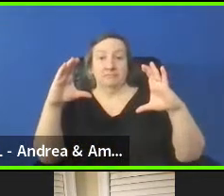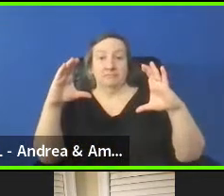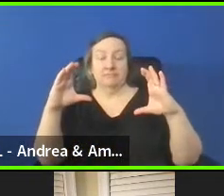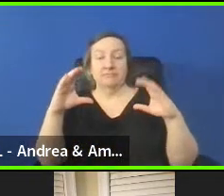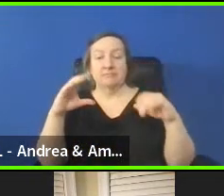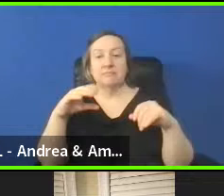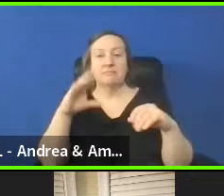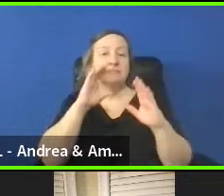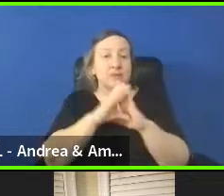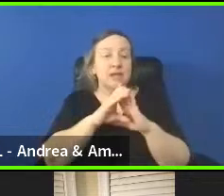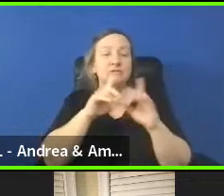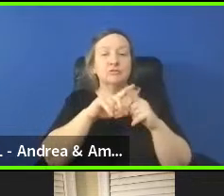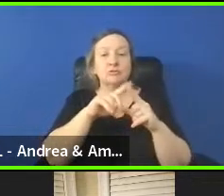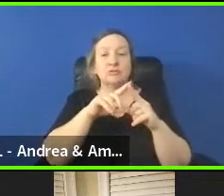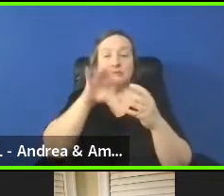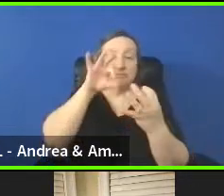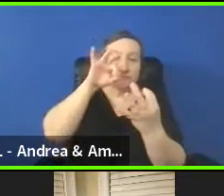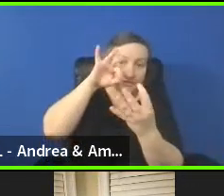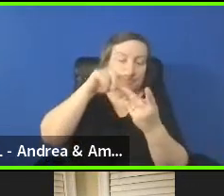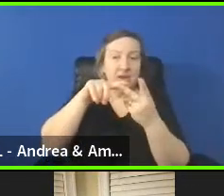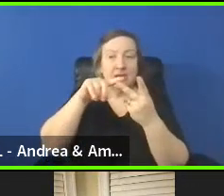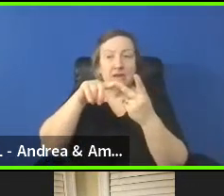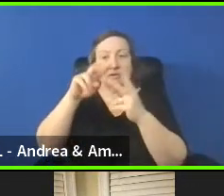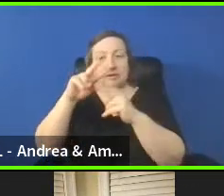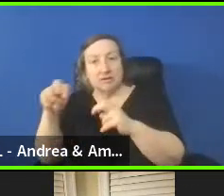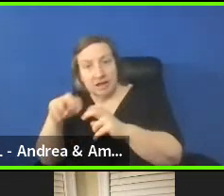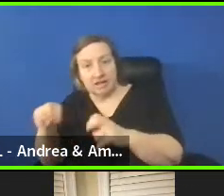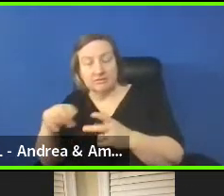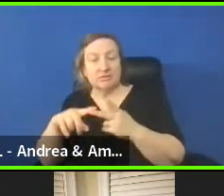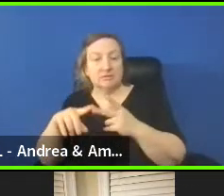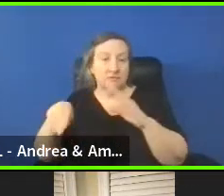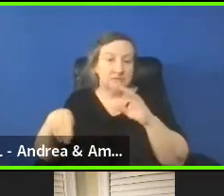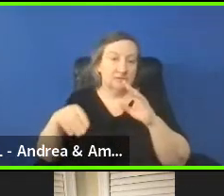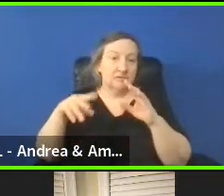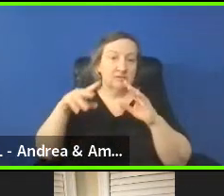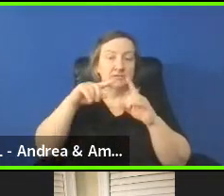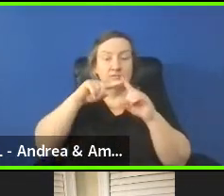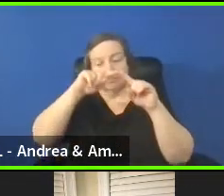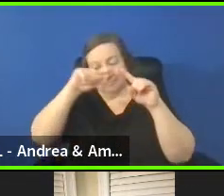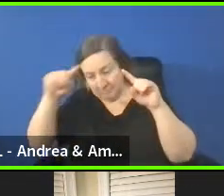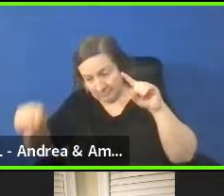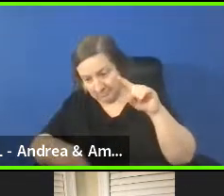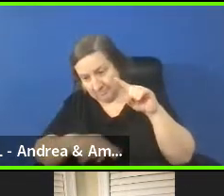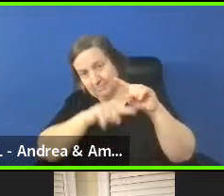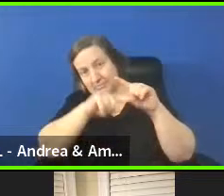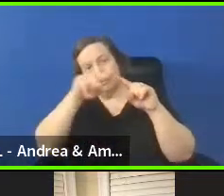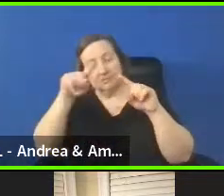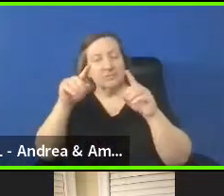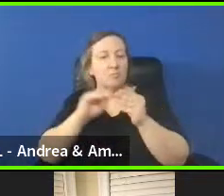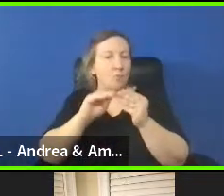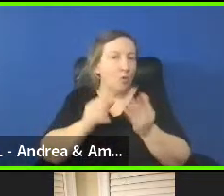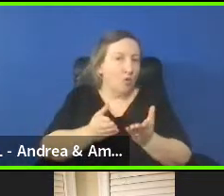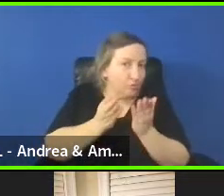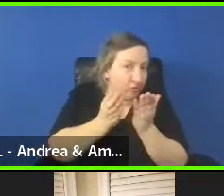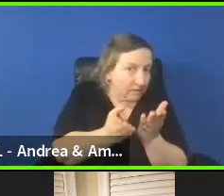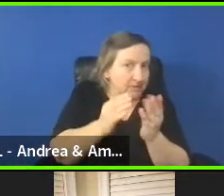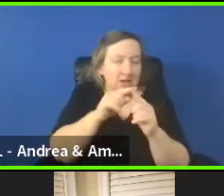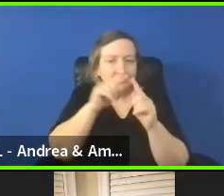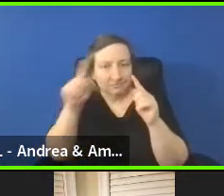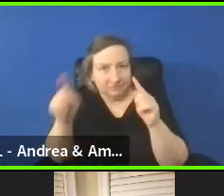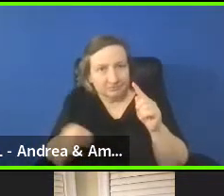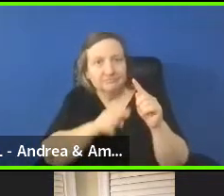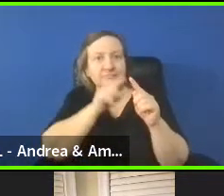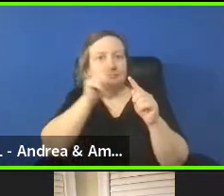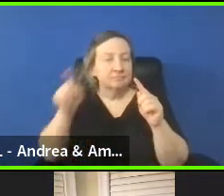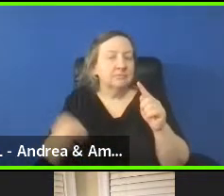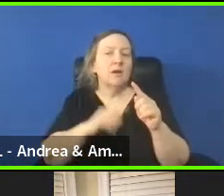of input, analysis, and getting to more recommendations, that's what we will